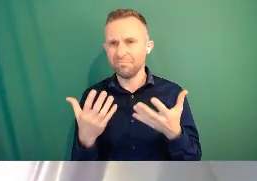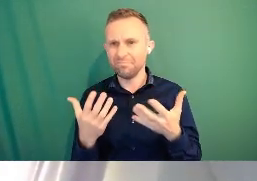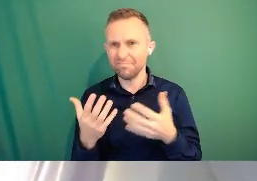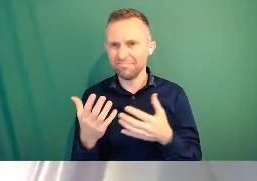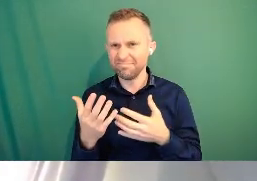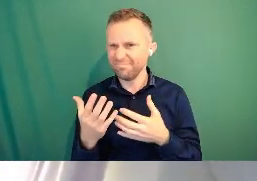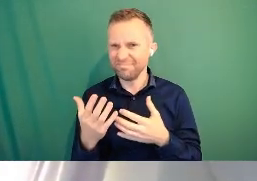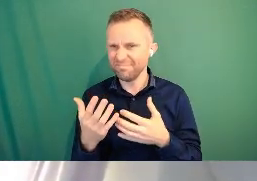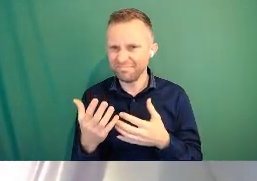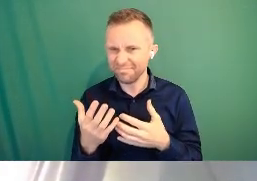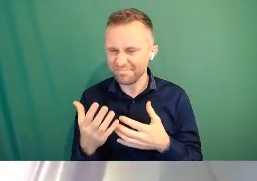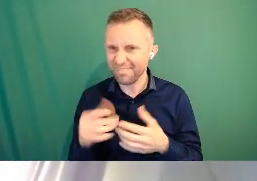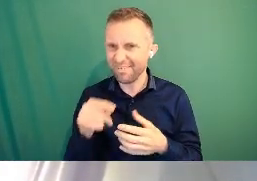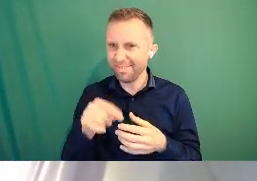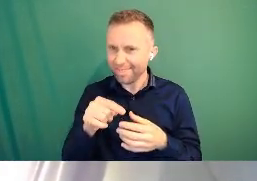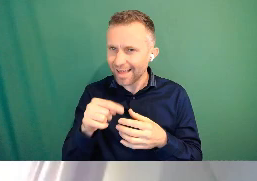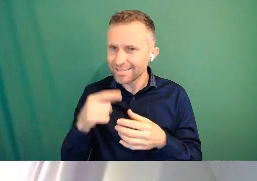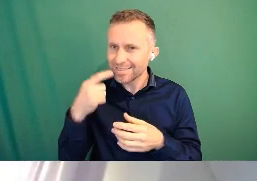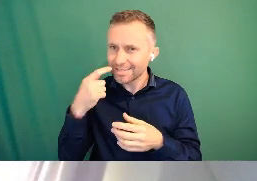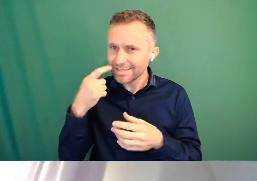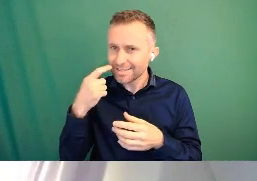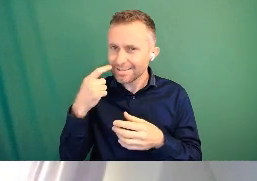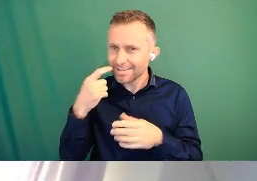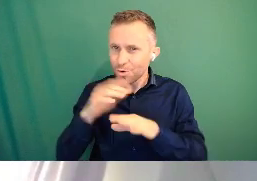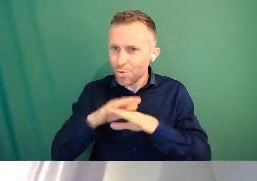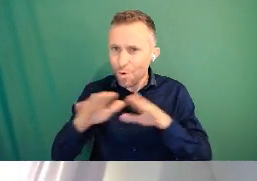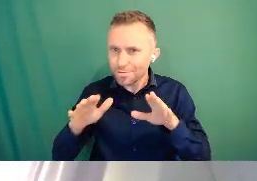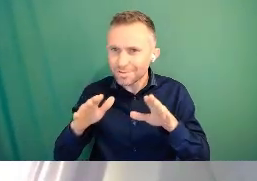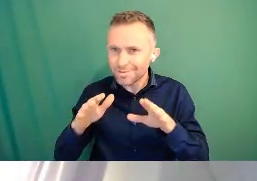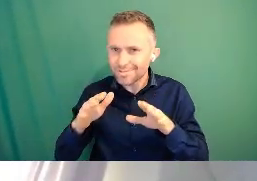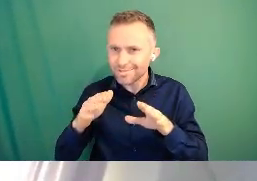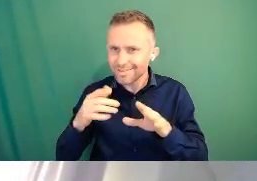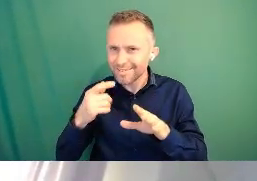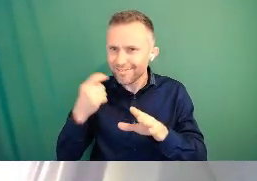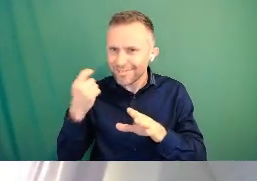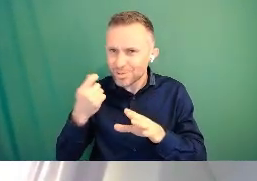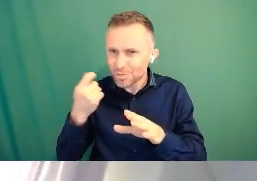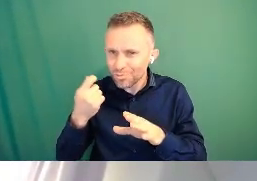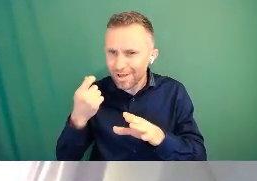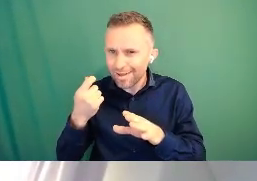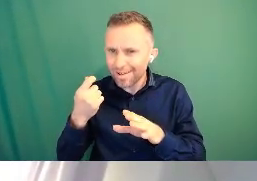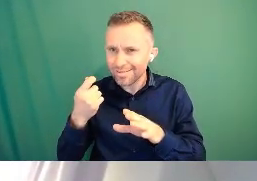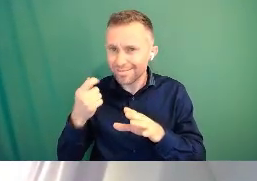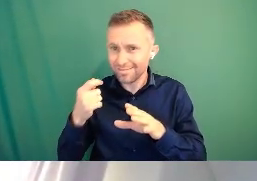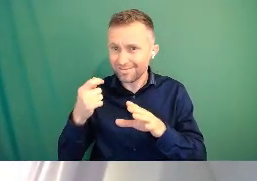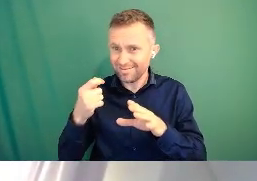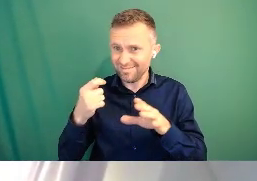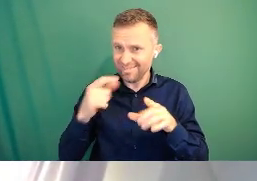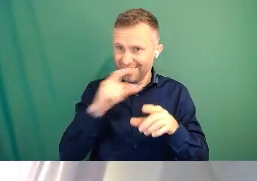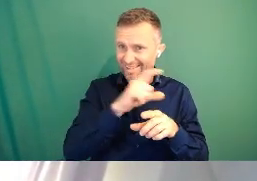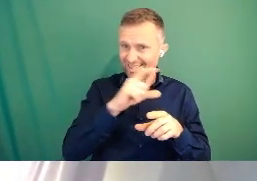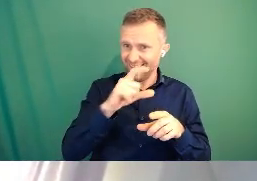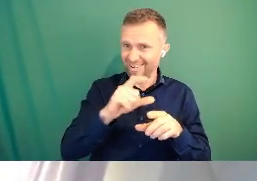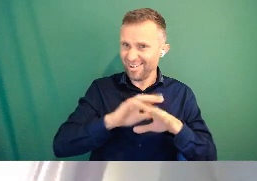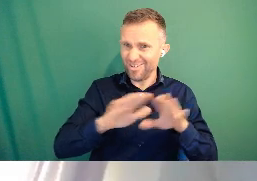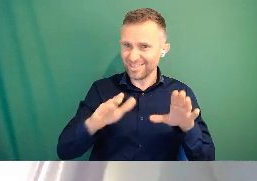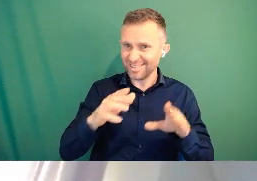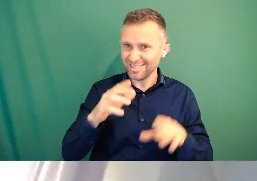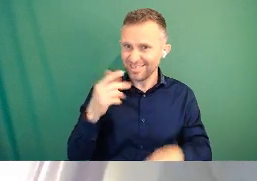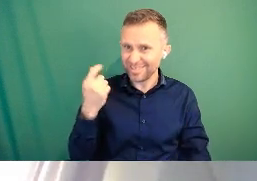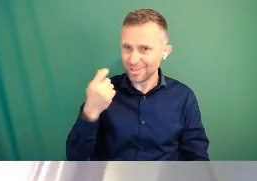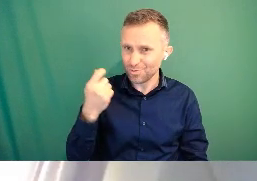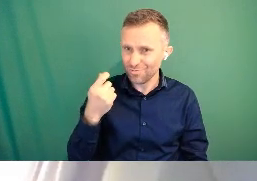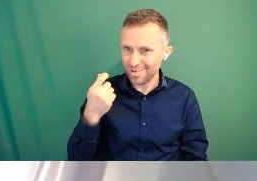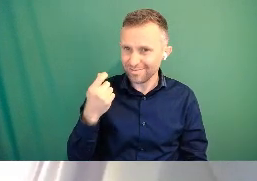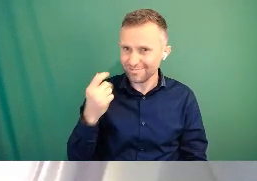Mostly because a lot of people remember its history as a Victorian rebuild. But I'm going to tell you a little bit